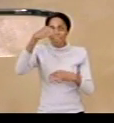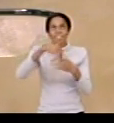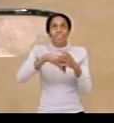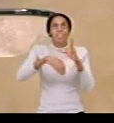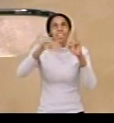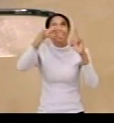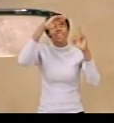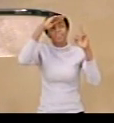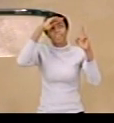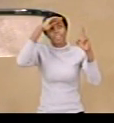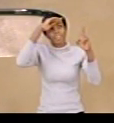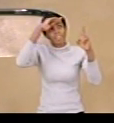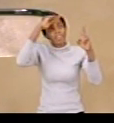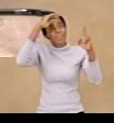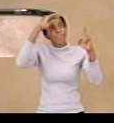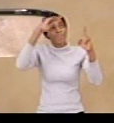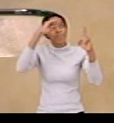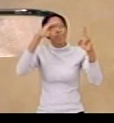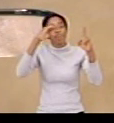complete in